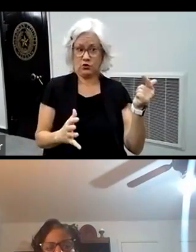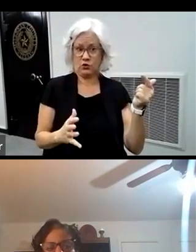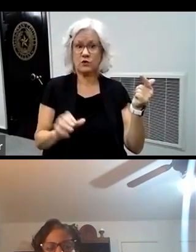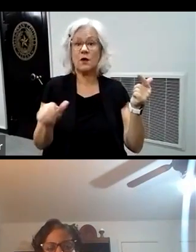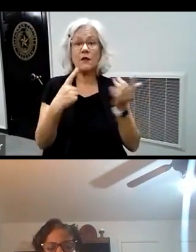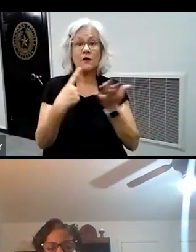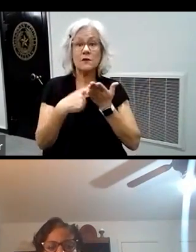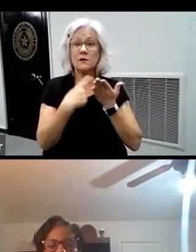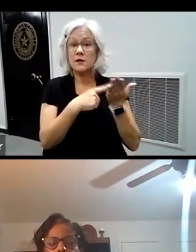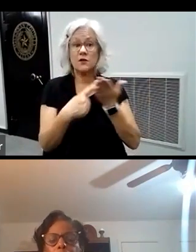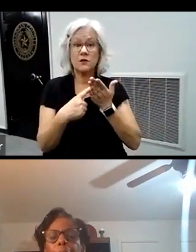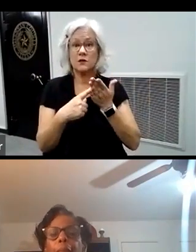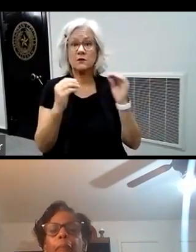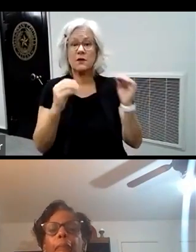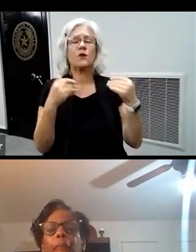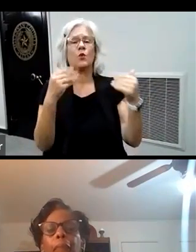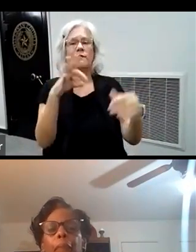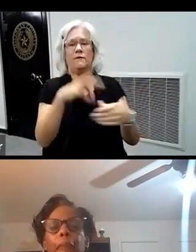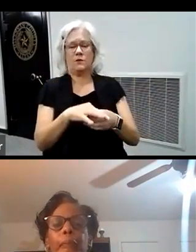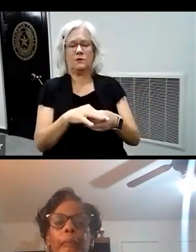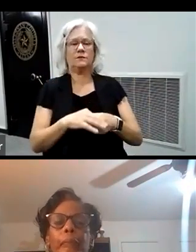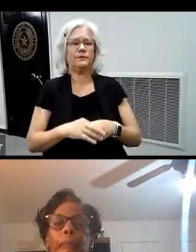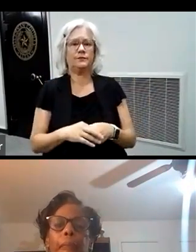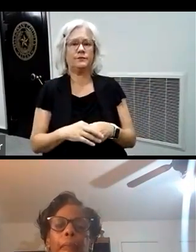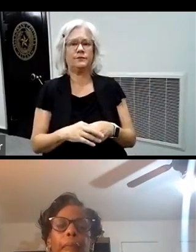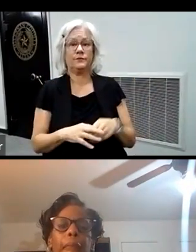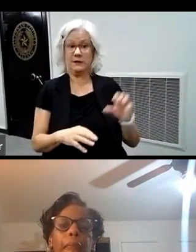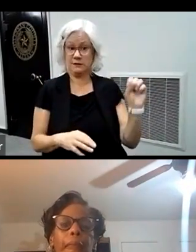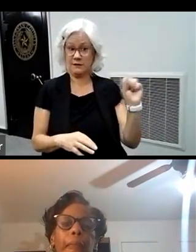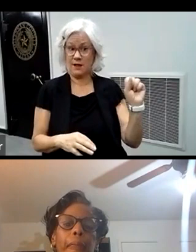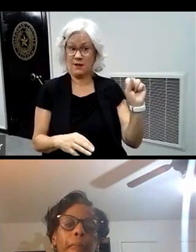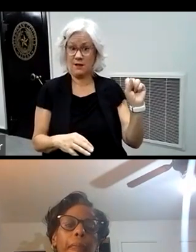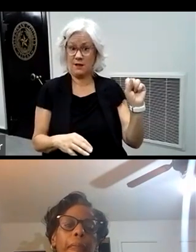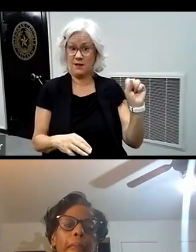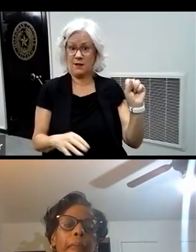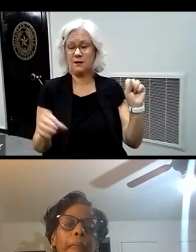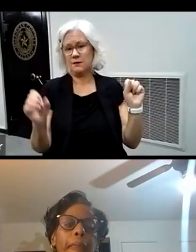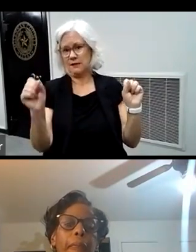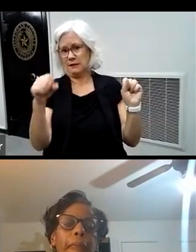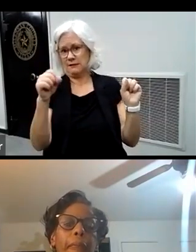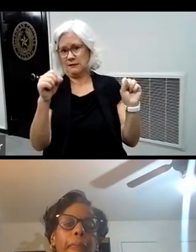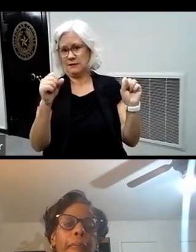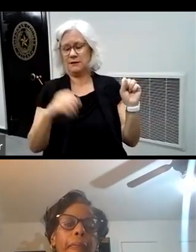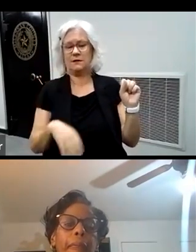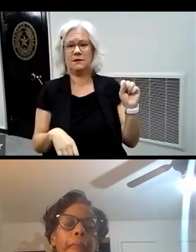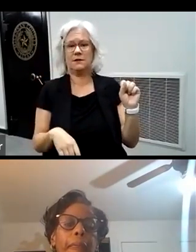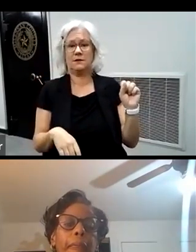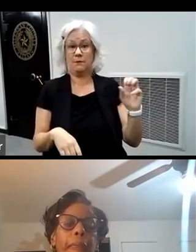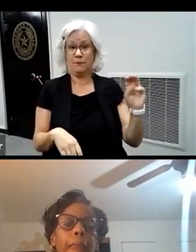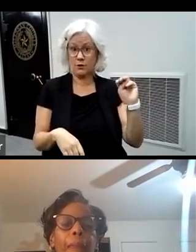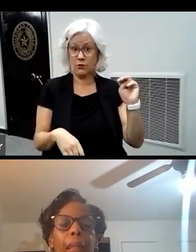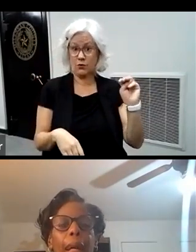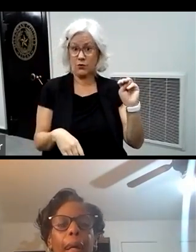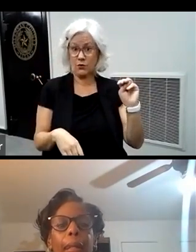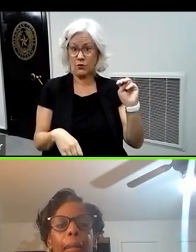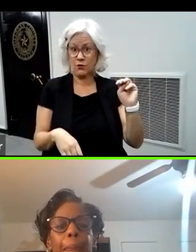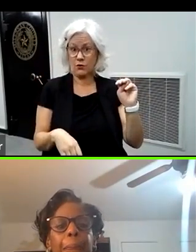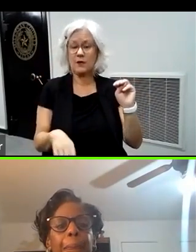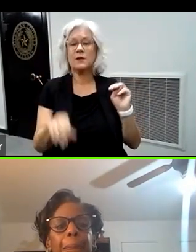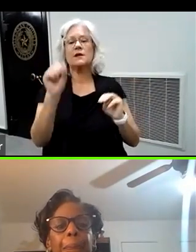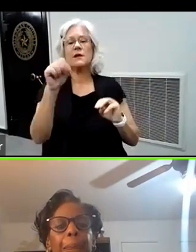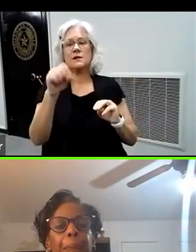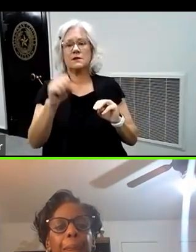Any other discussion? No discussion, call for a vote. Commissioner Snell, Aye. Commissioner Miller,